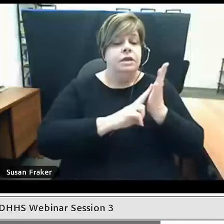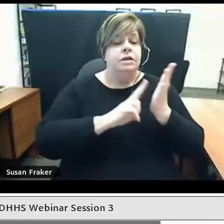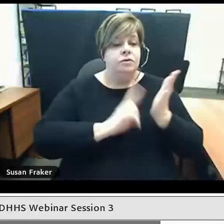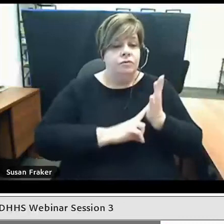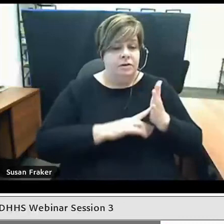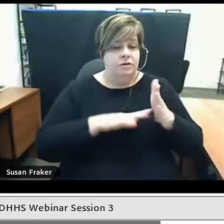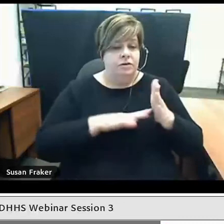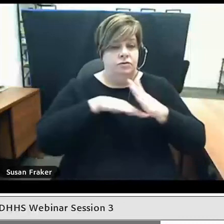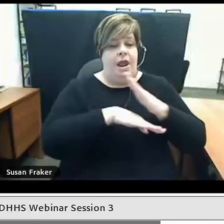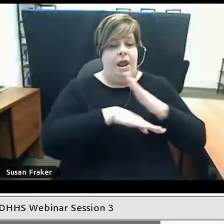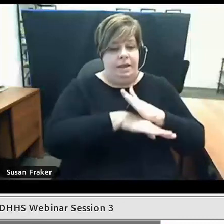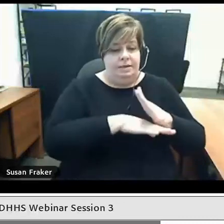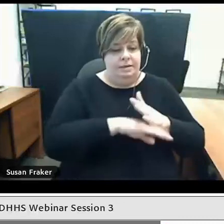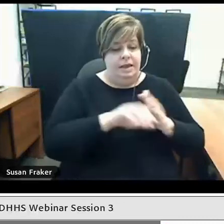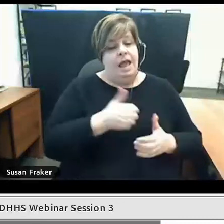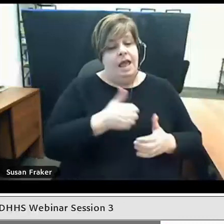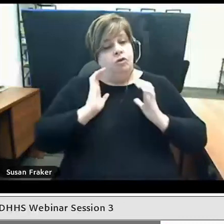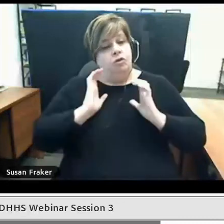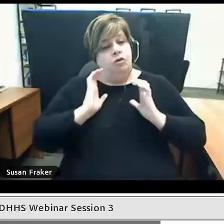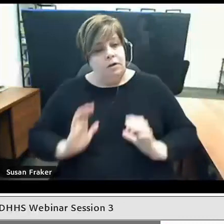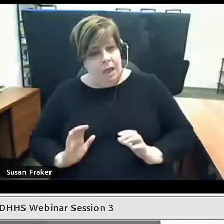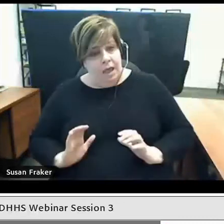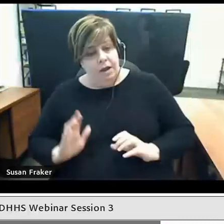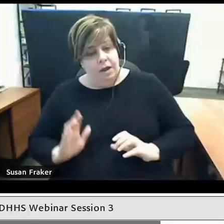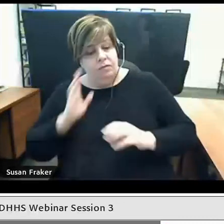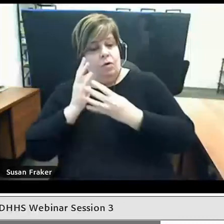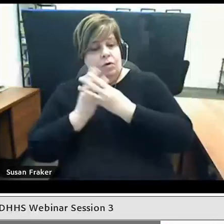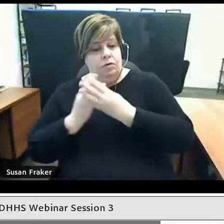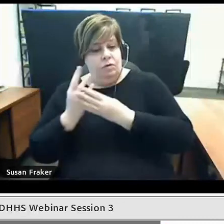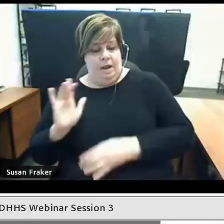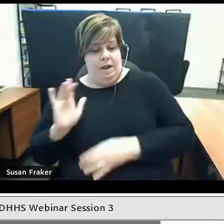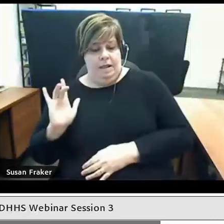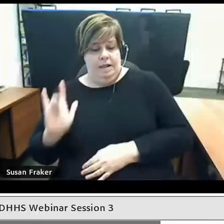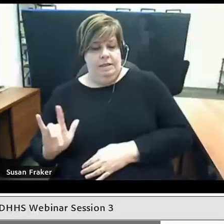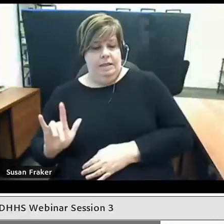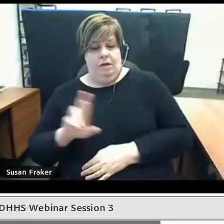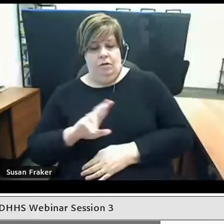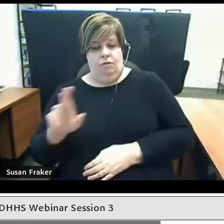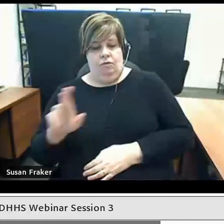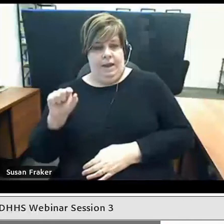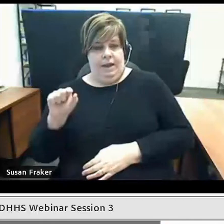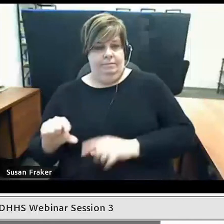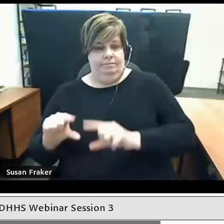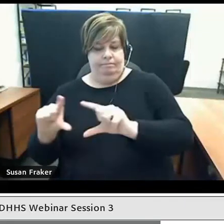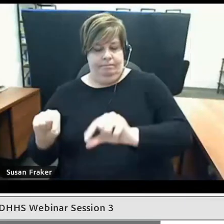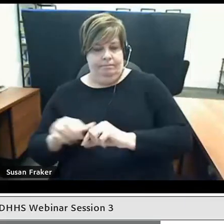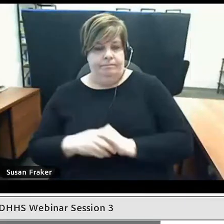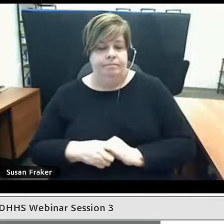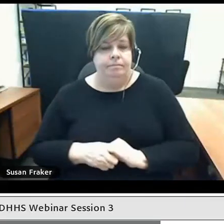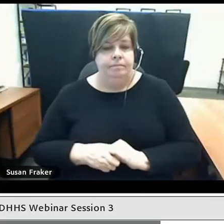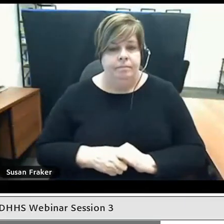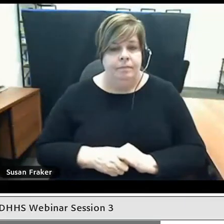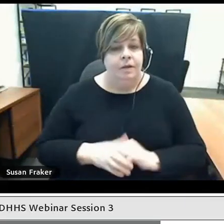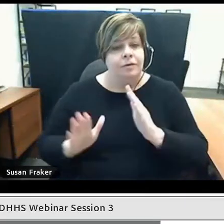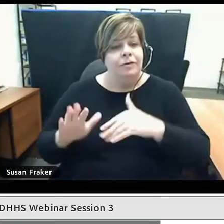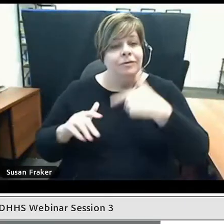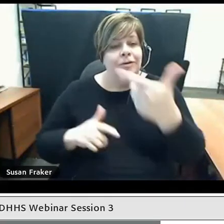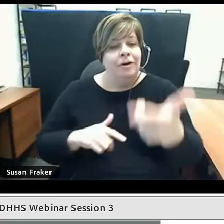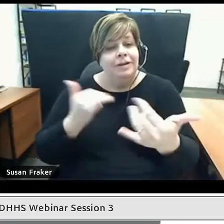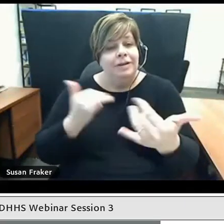to this. And then your clients for taking the screeners would click the box on the right side. So Jesse, I'll turn it over to